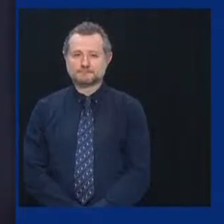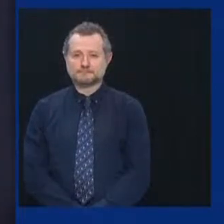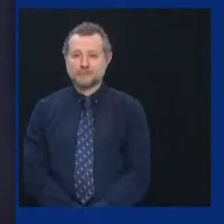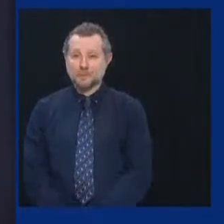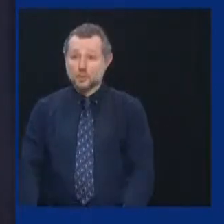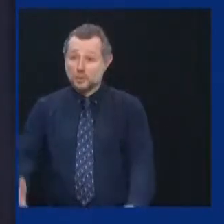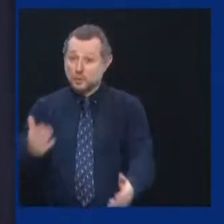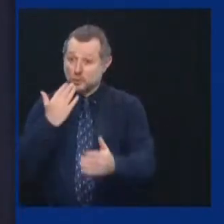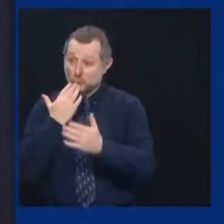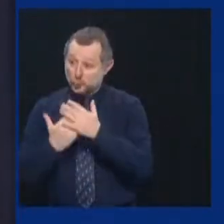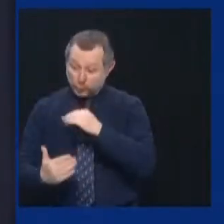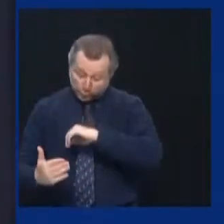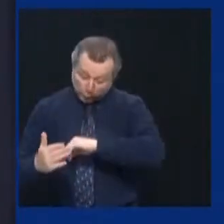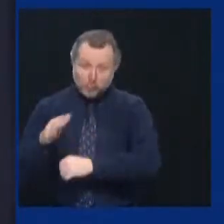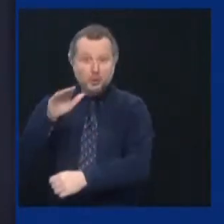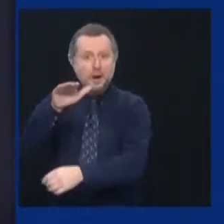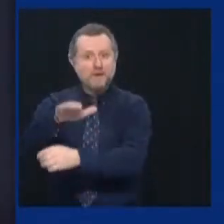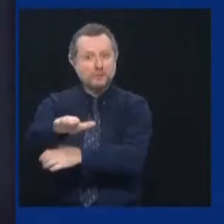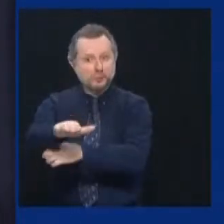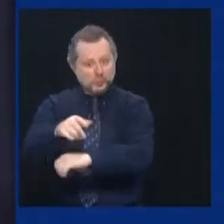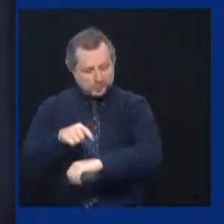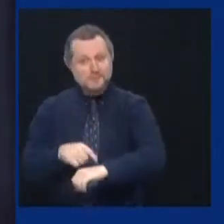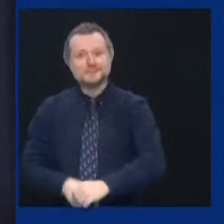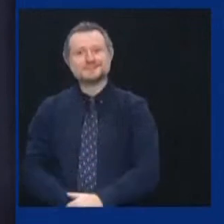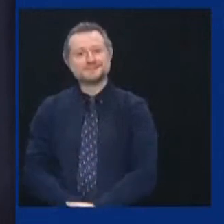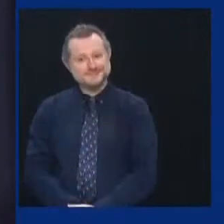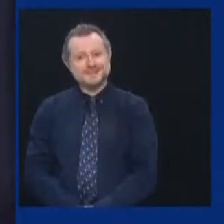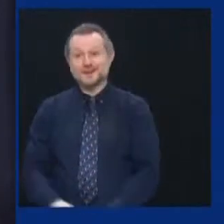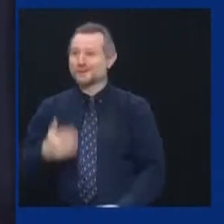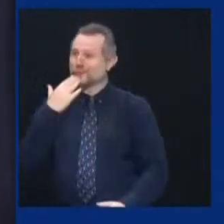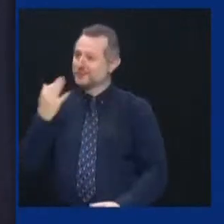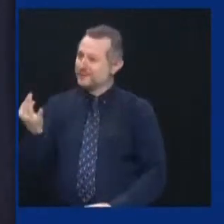Good afternoon. Good Friday afternoon.